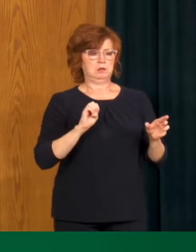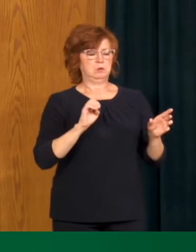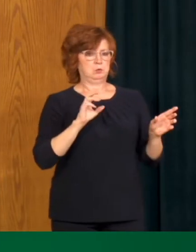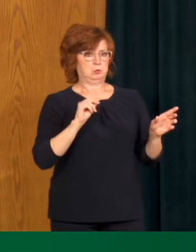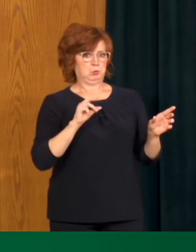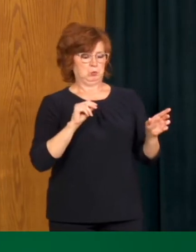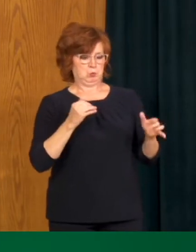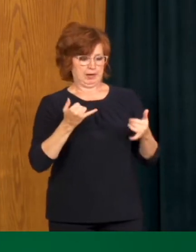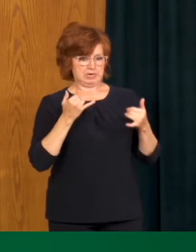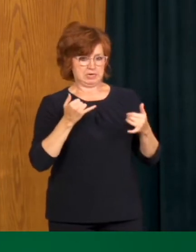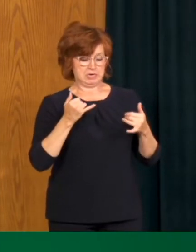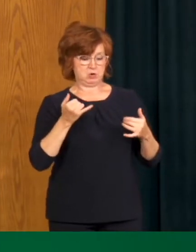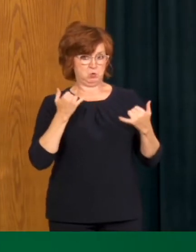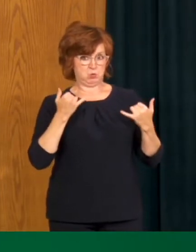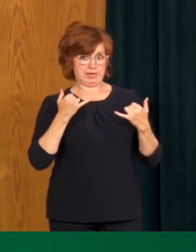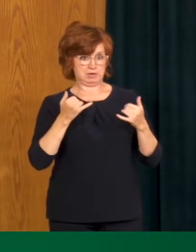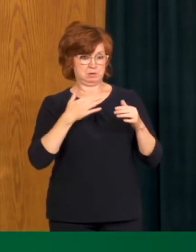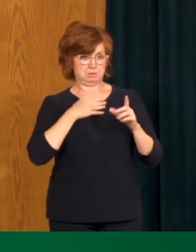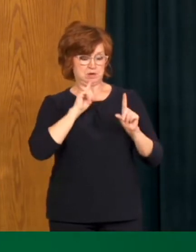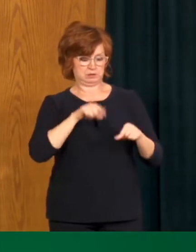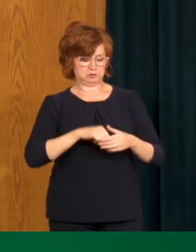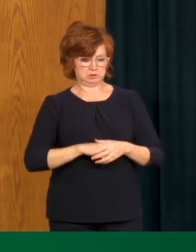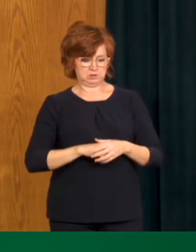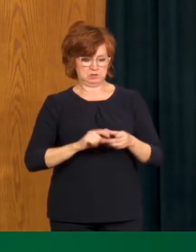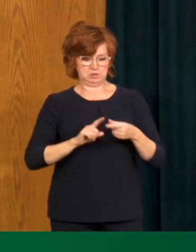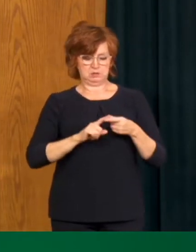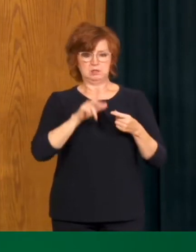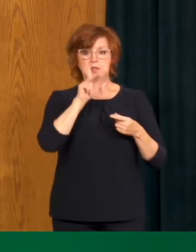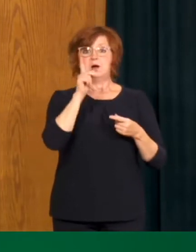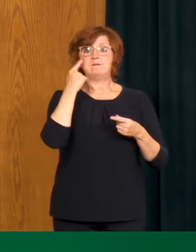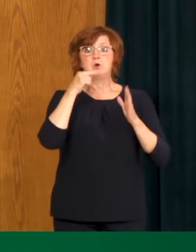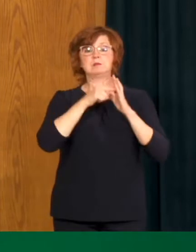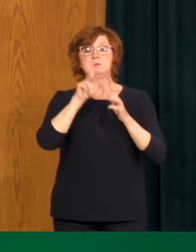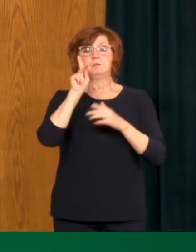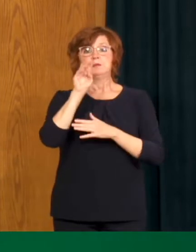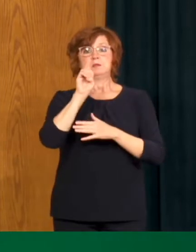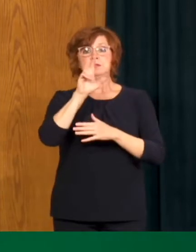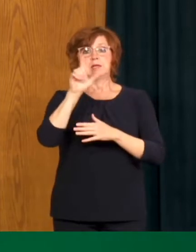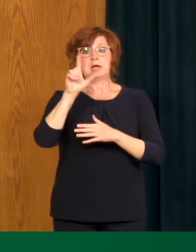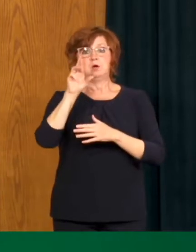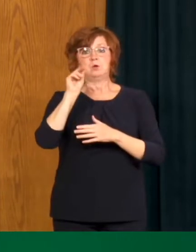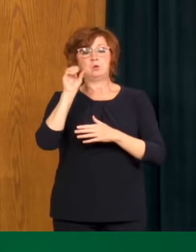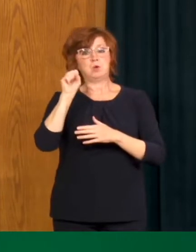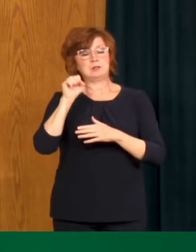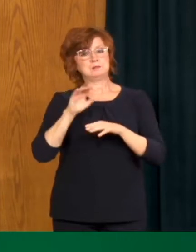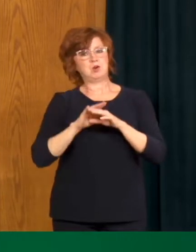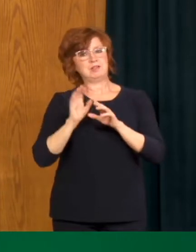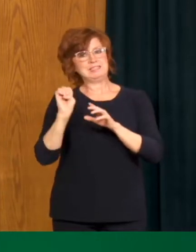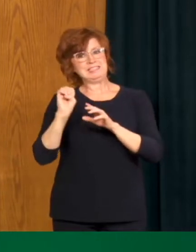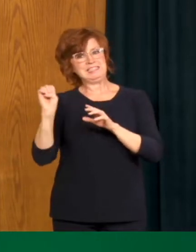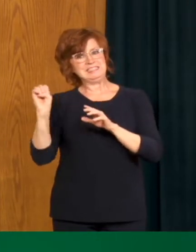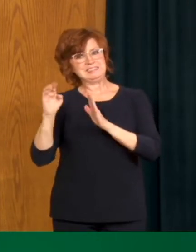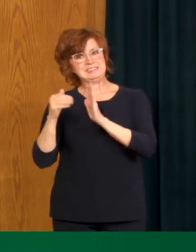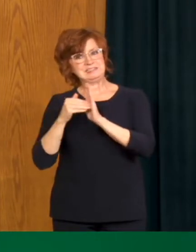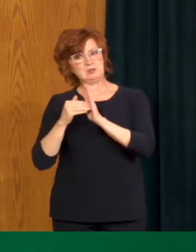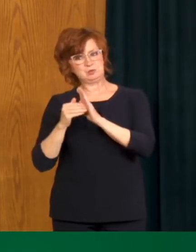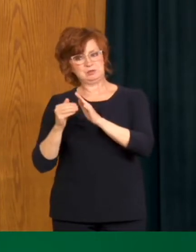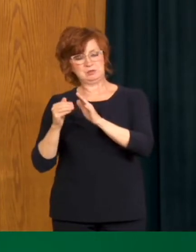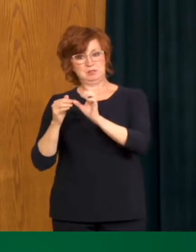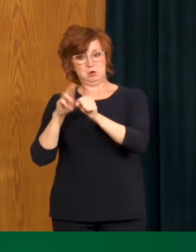development in the southwest, one of them, the arm of Kelross, is considered to be in east central Saskatchewan.